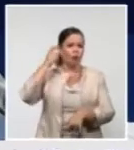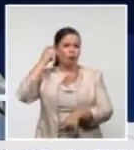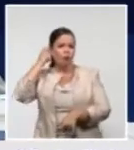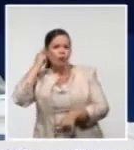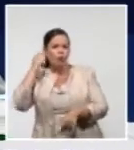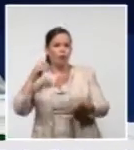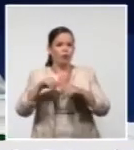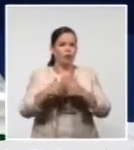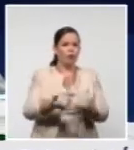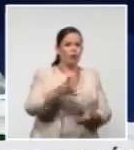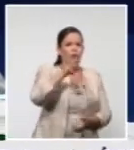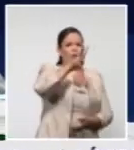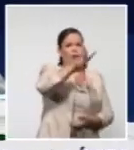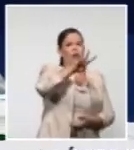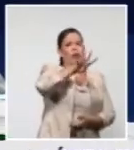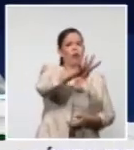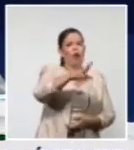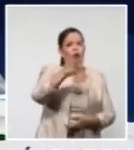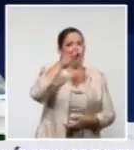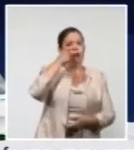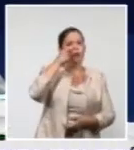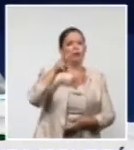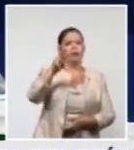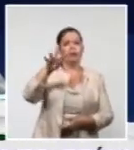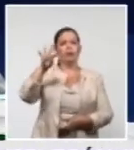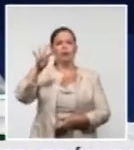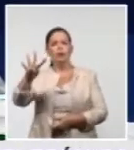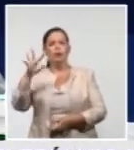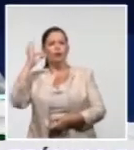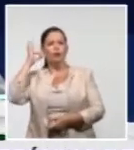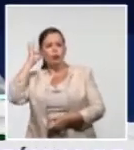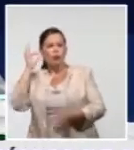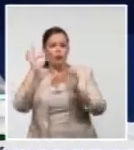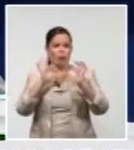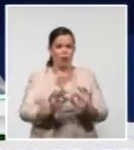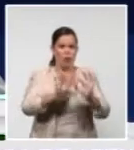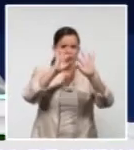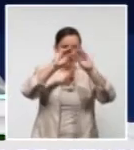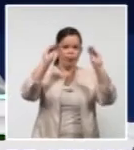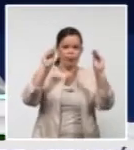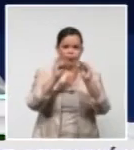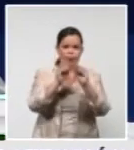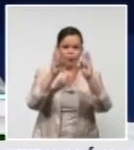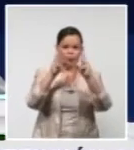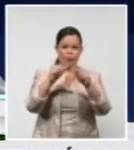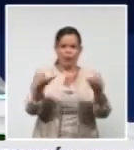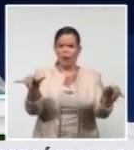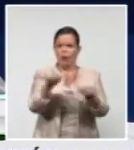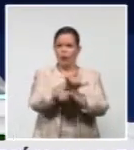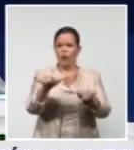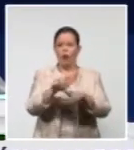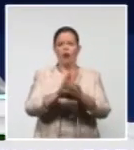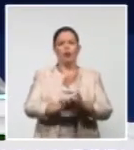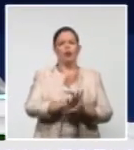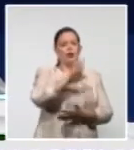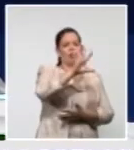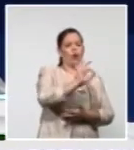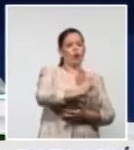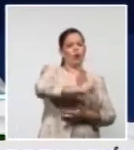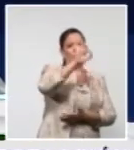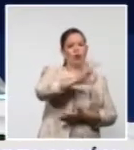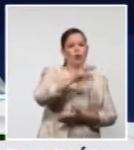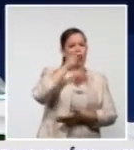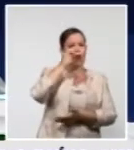An equal number of women and men tested positive for the virus yesterday, 24 men and 24